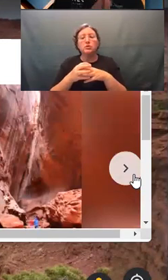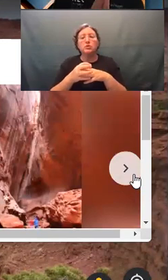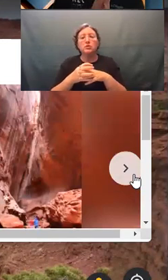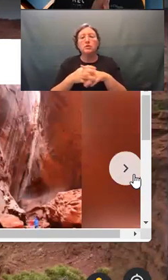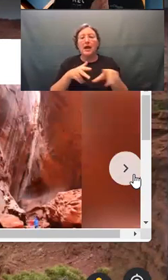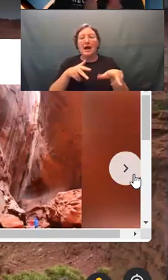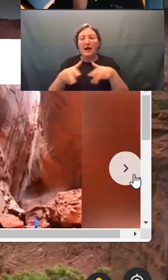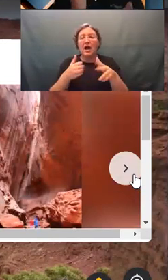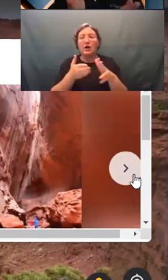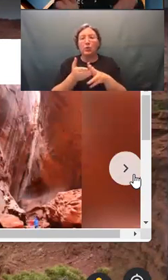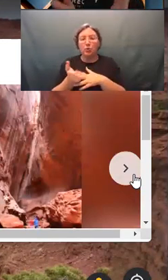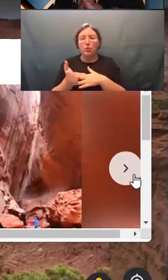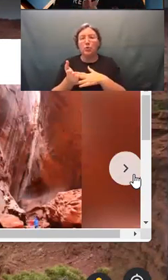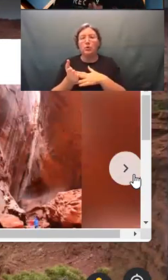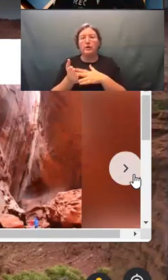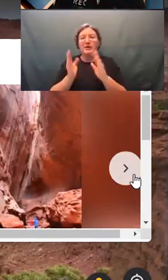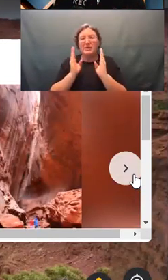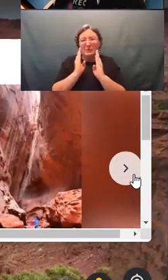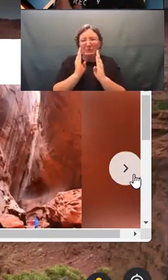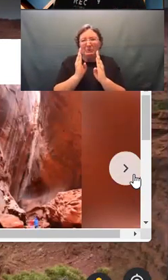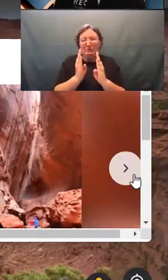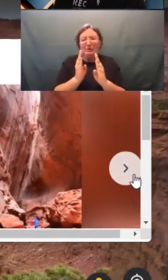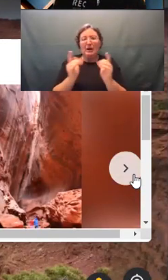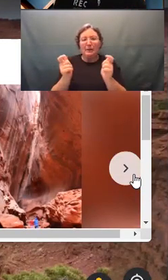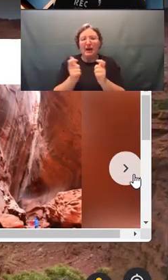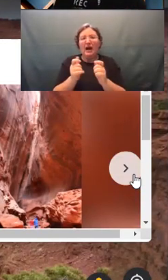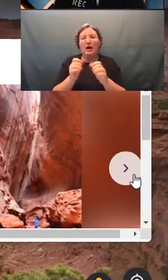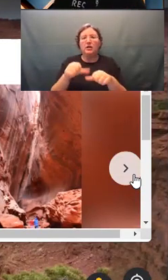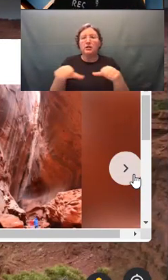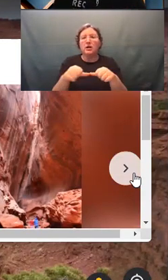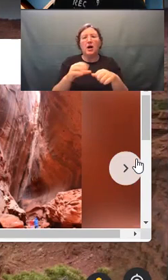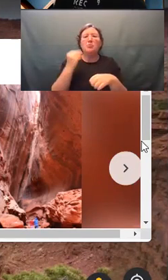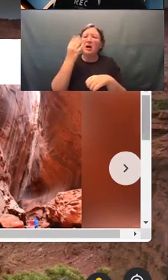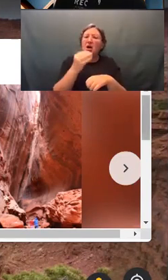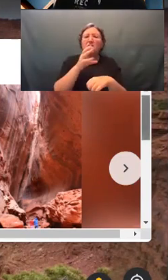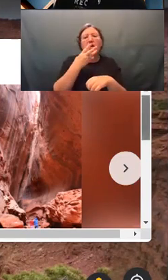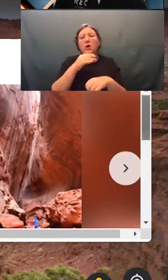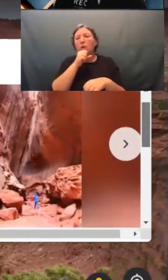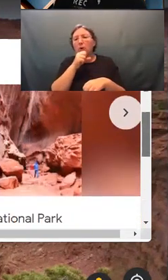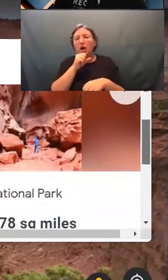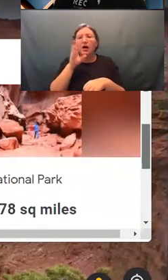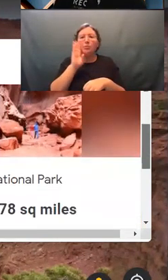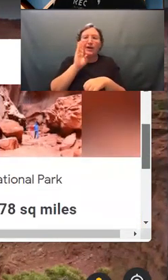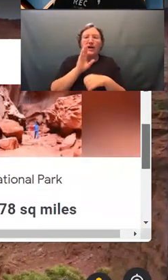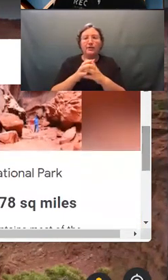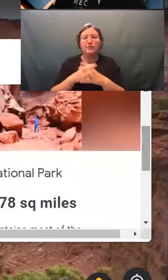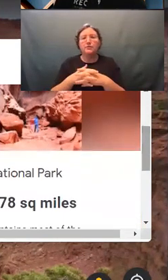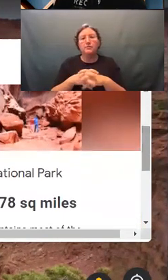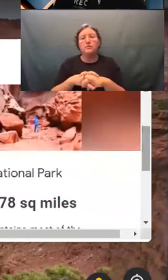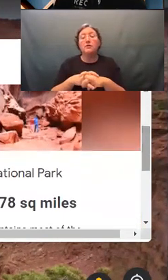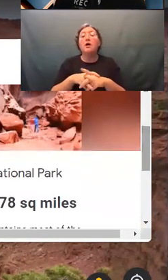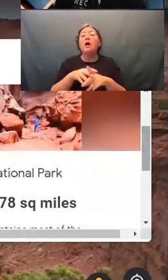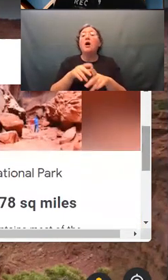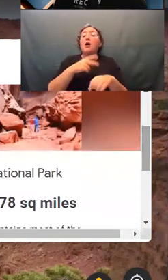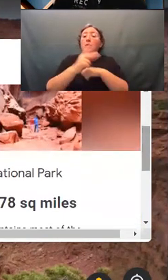some slender, narrow caves with really pretty hues of oranges and browns. And the park itself